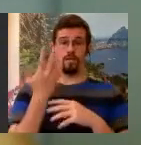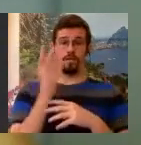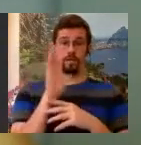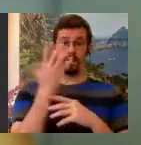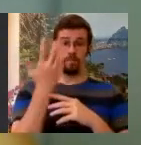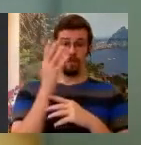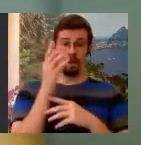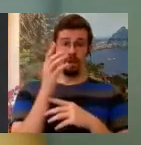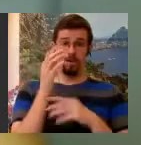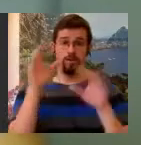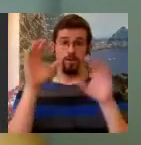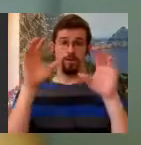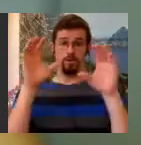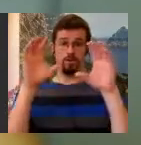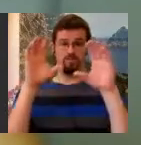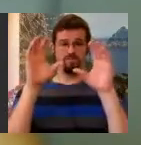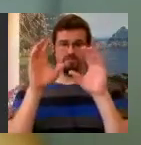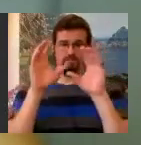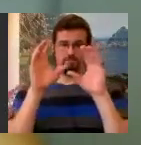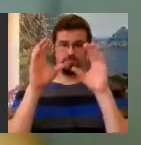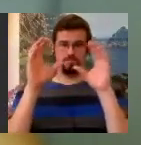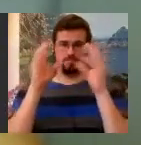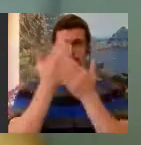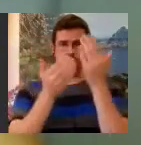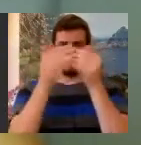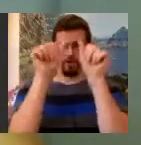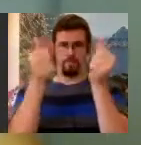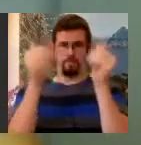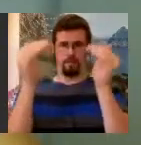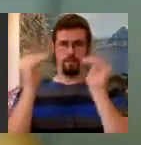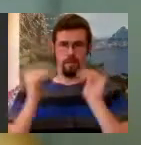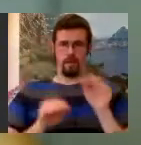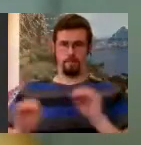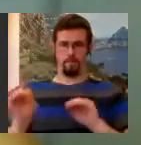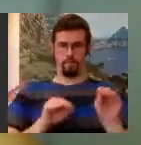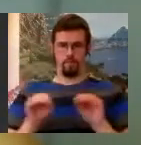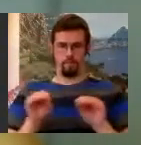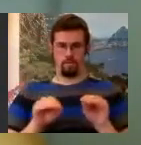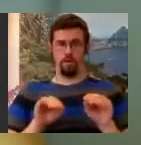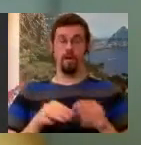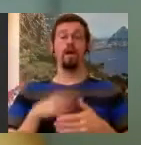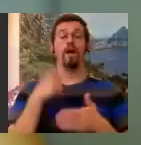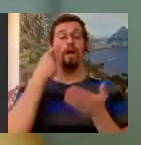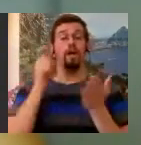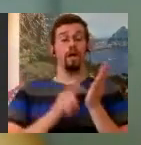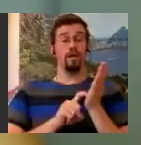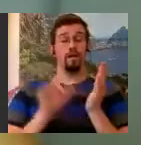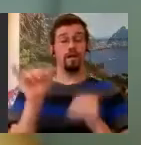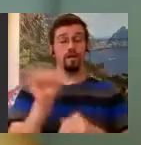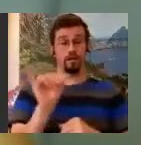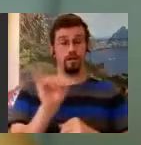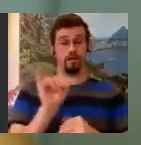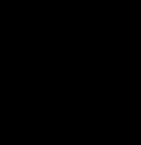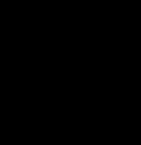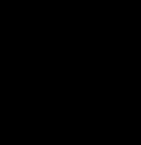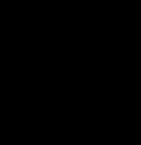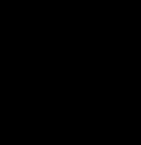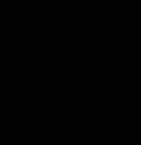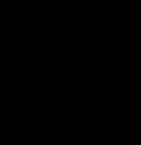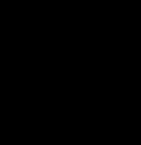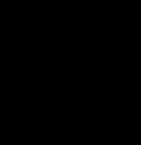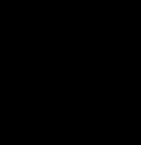movements. Notice that you also have two main